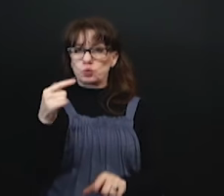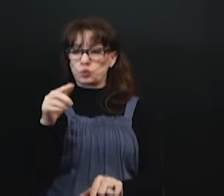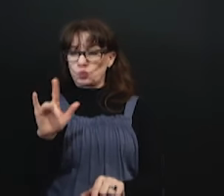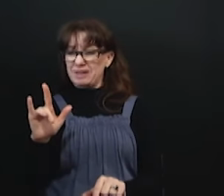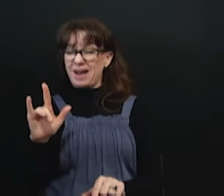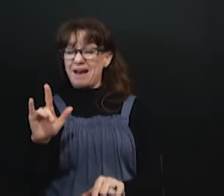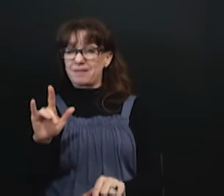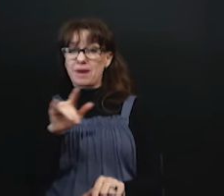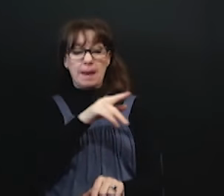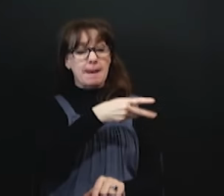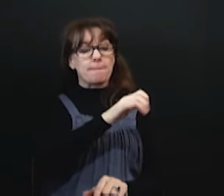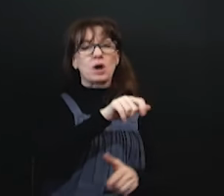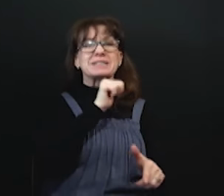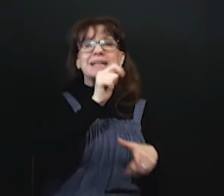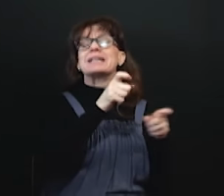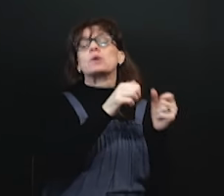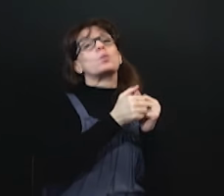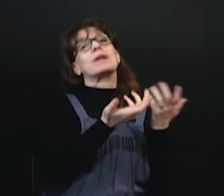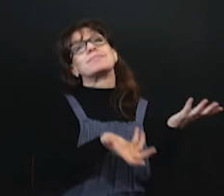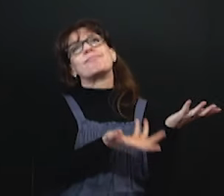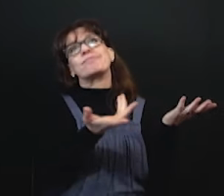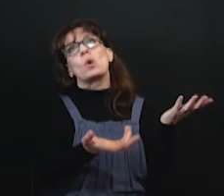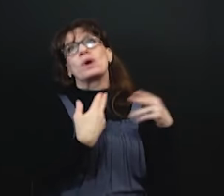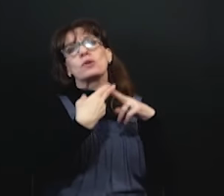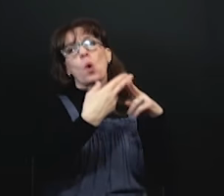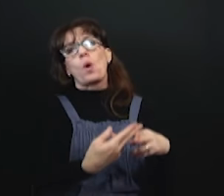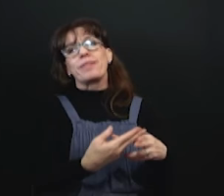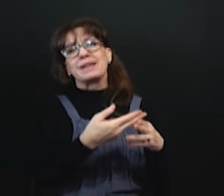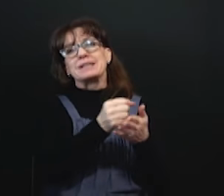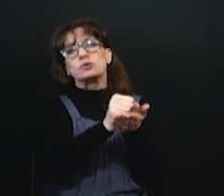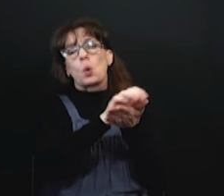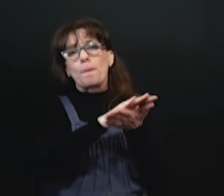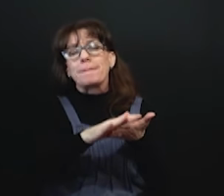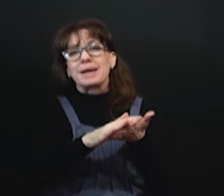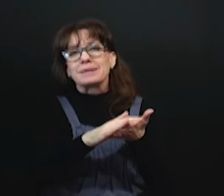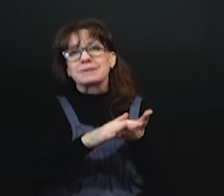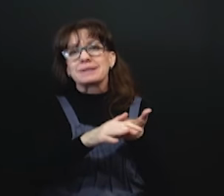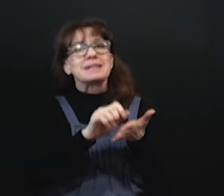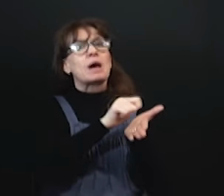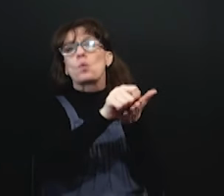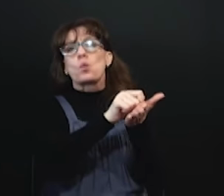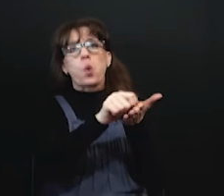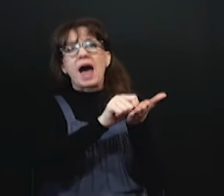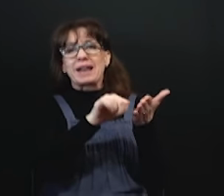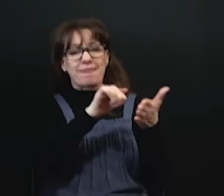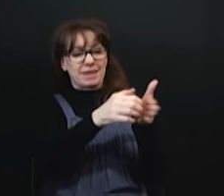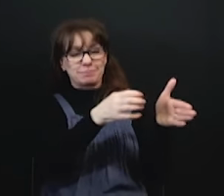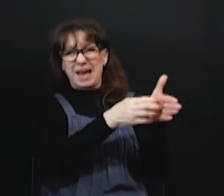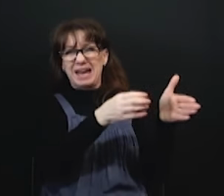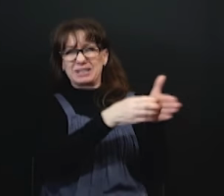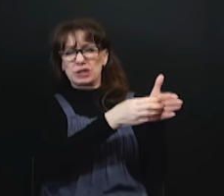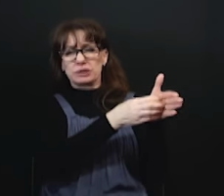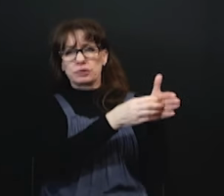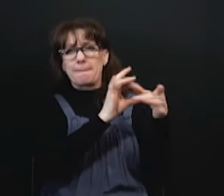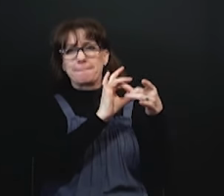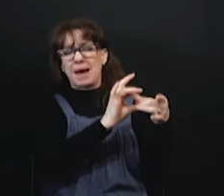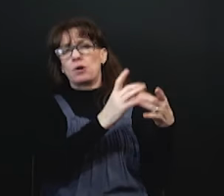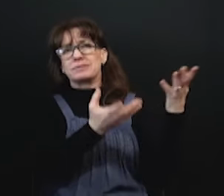so much here with what we call the atonement. Paul is not writing in this particular passage so much